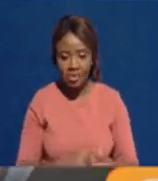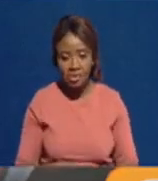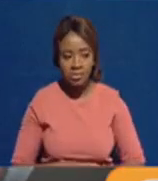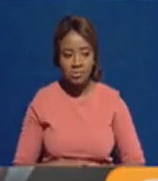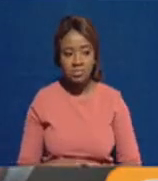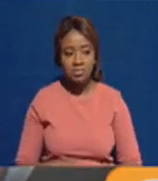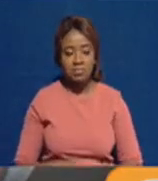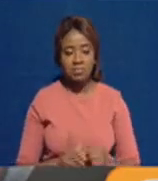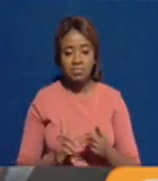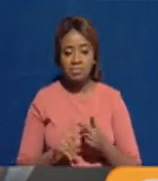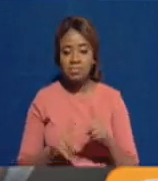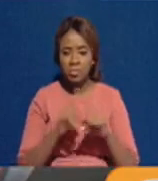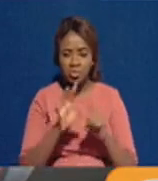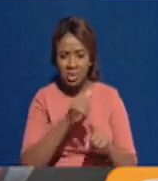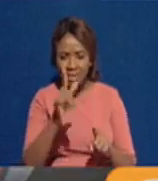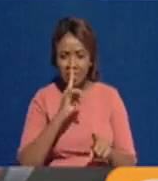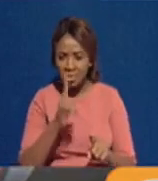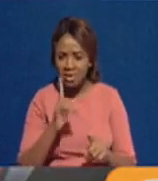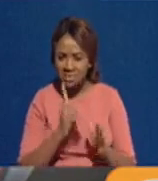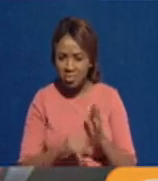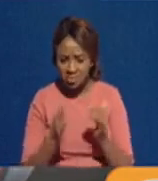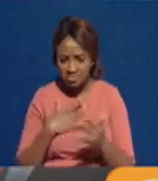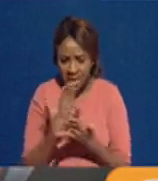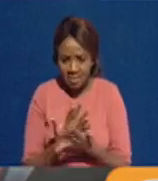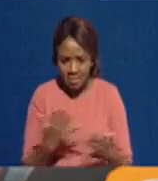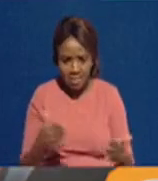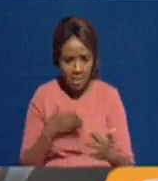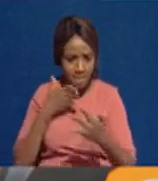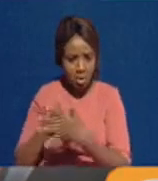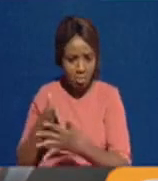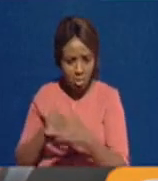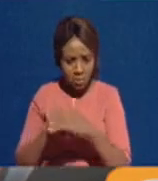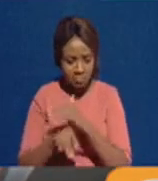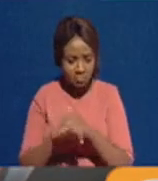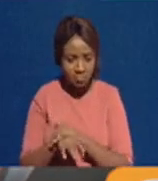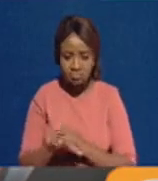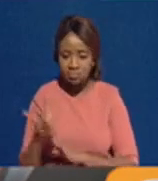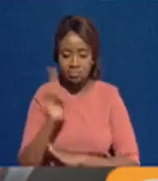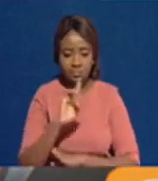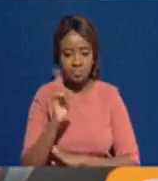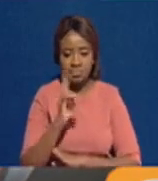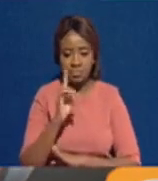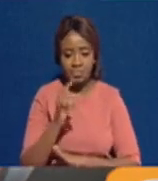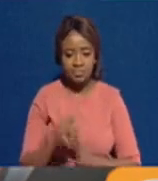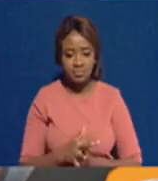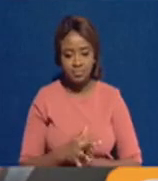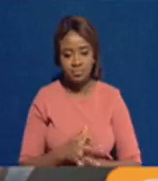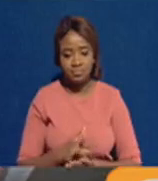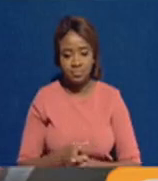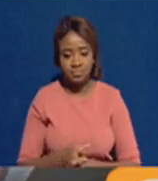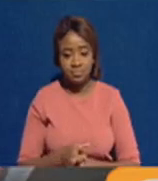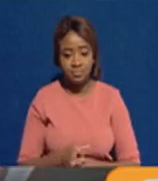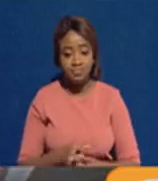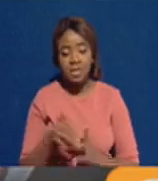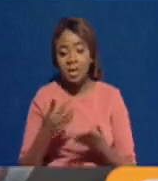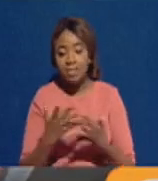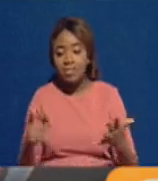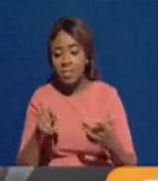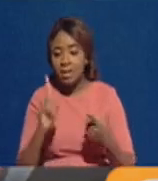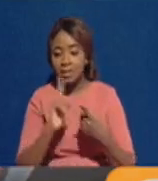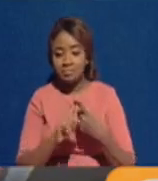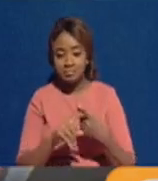and freeze orders issued by anti-corruption court judge Esther Maina on two properties owned by his wife, Jane